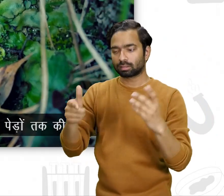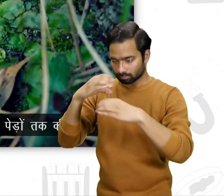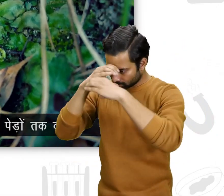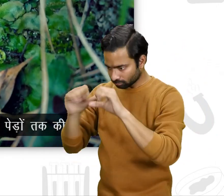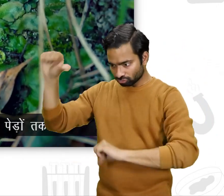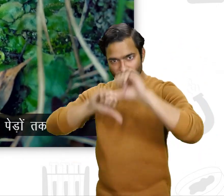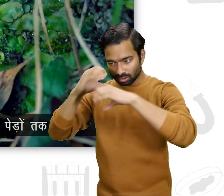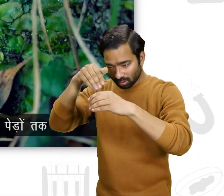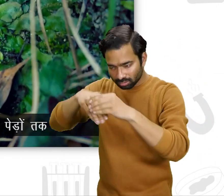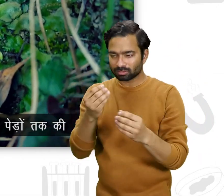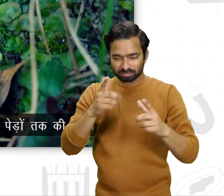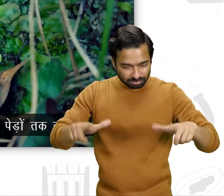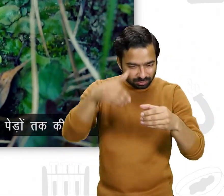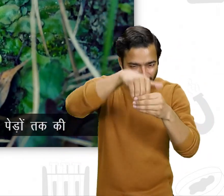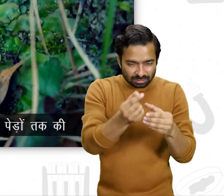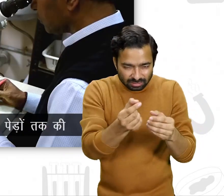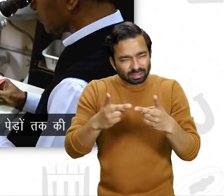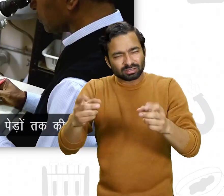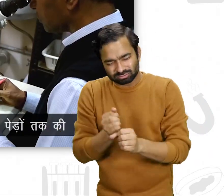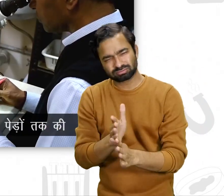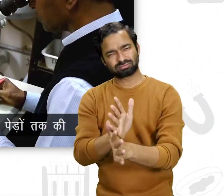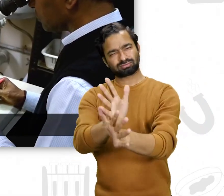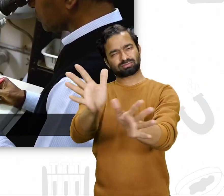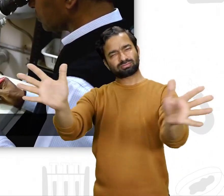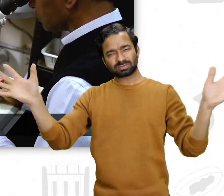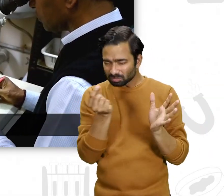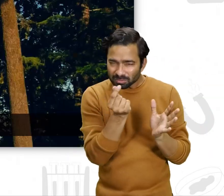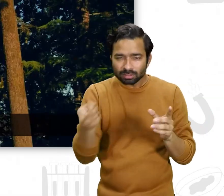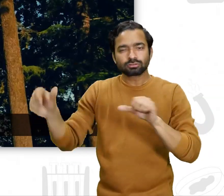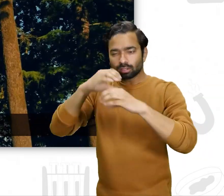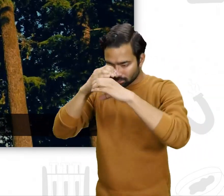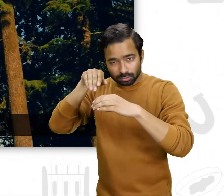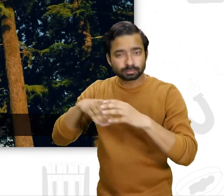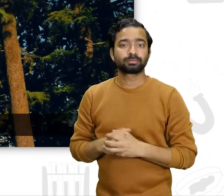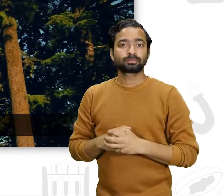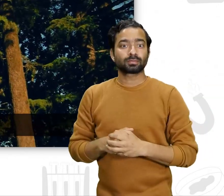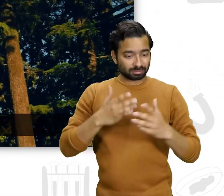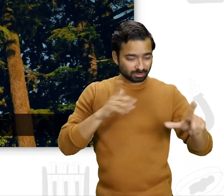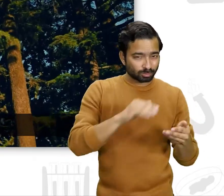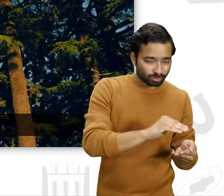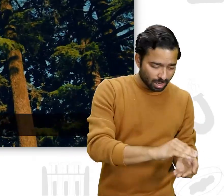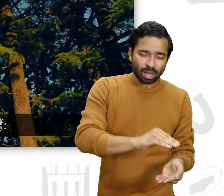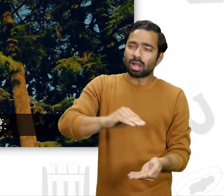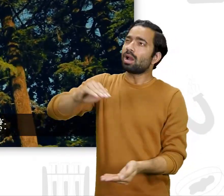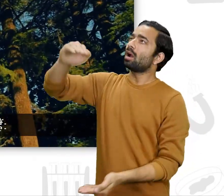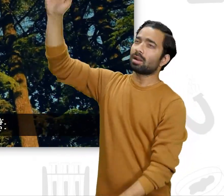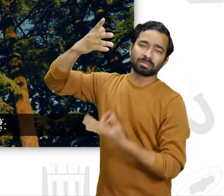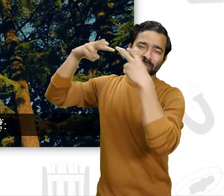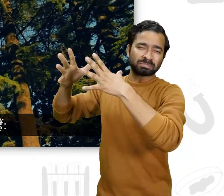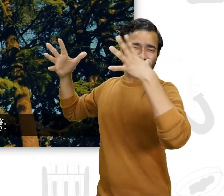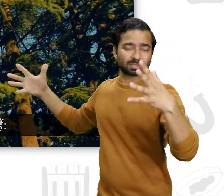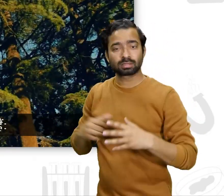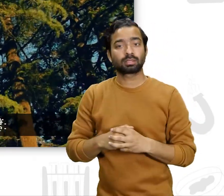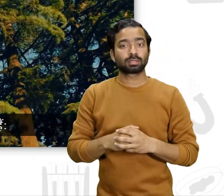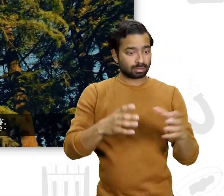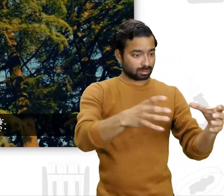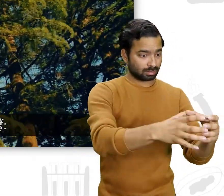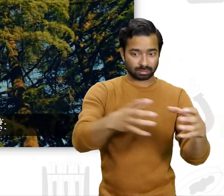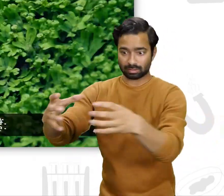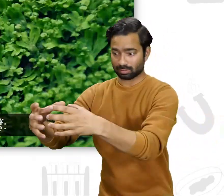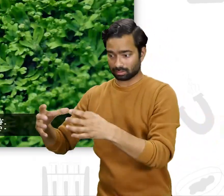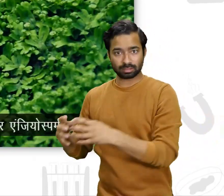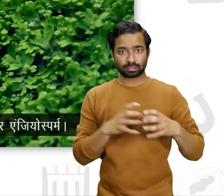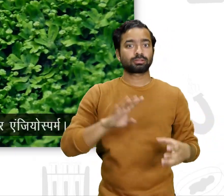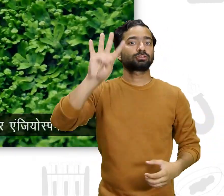diversity ranging from small microscopic plants to giant trees. There are 4 major